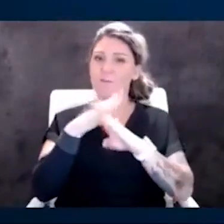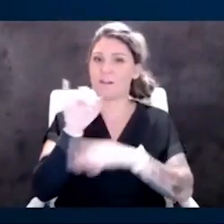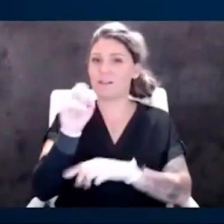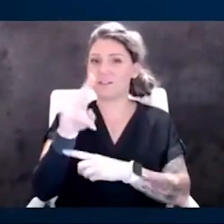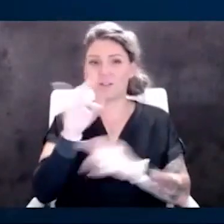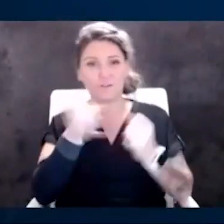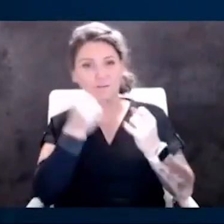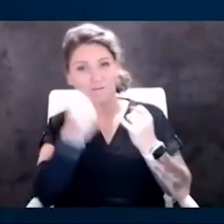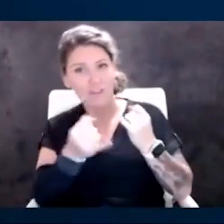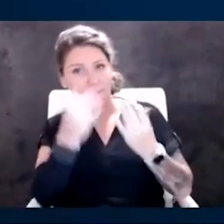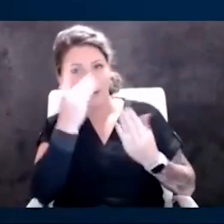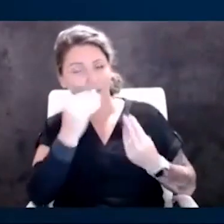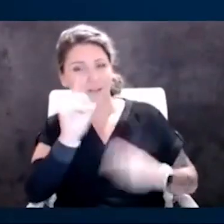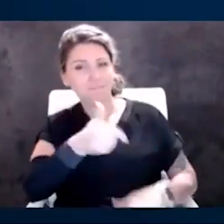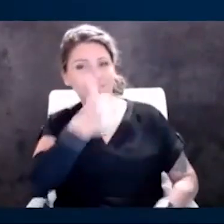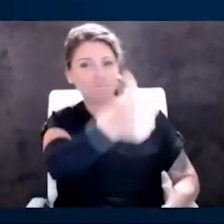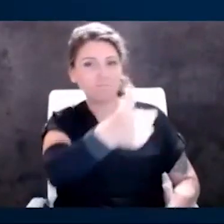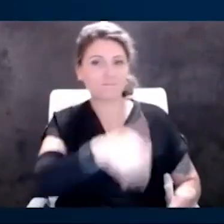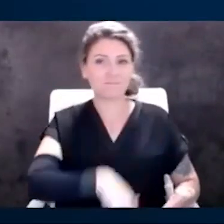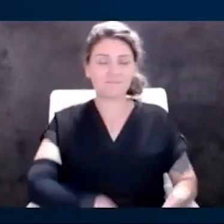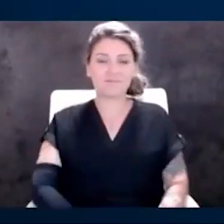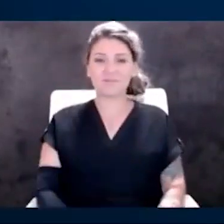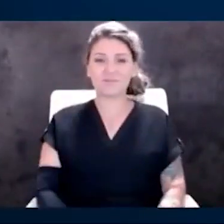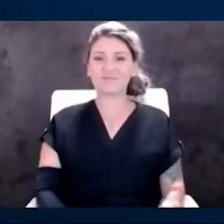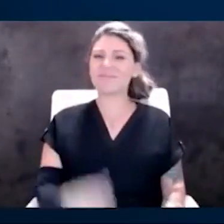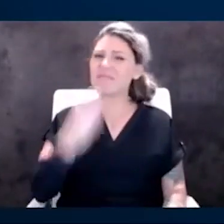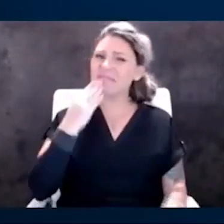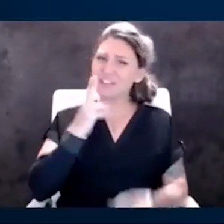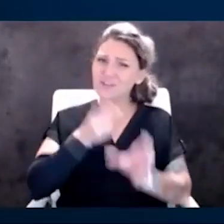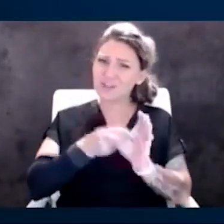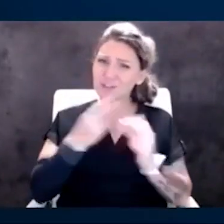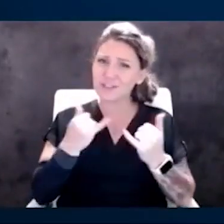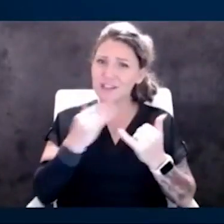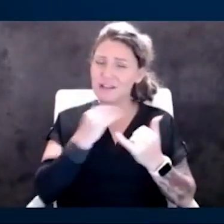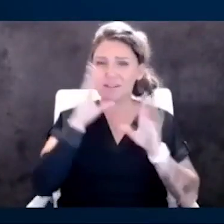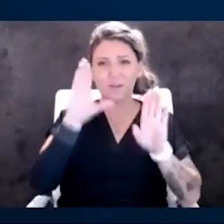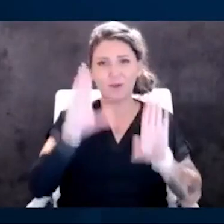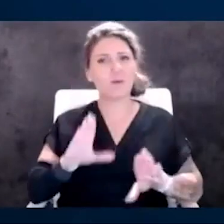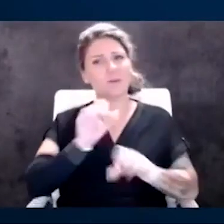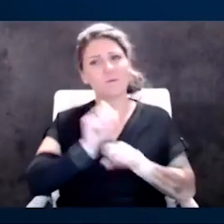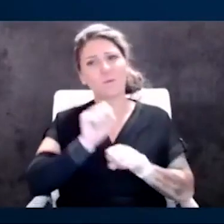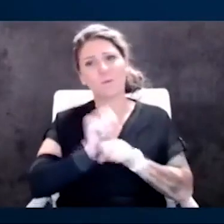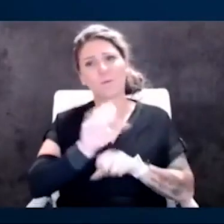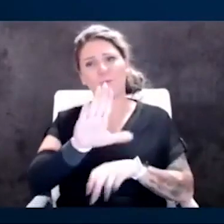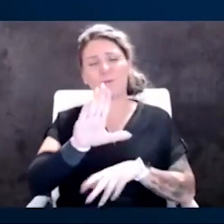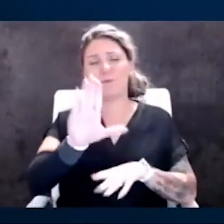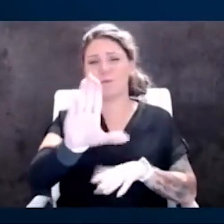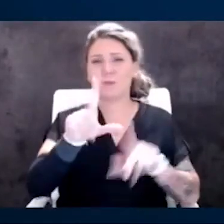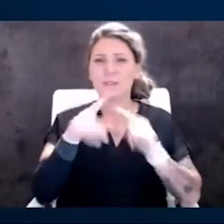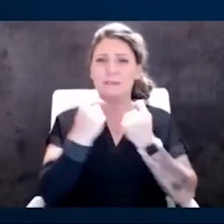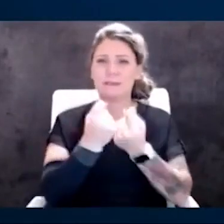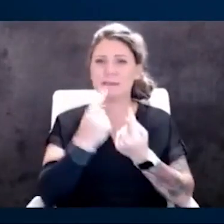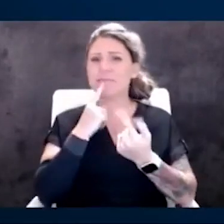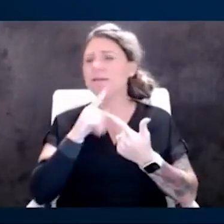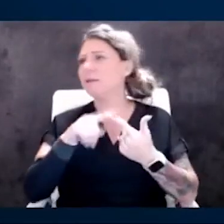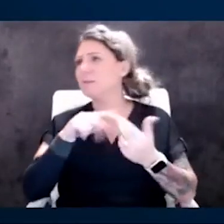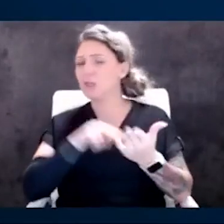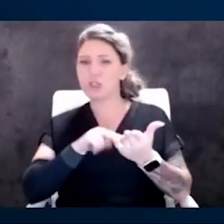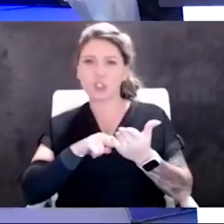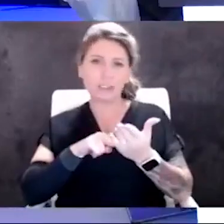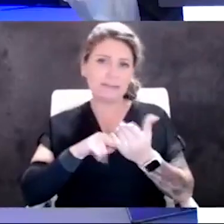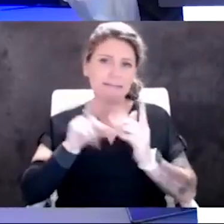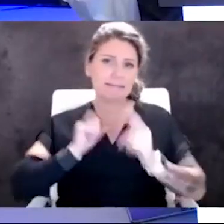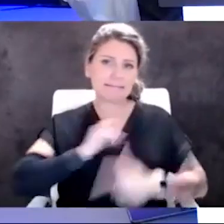turn to Dr. Latham. And thanks for being with us today, and thanks for all the great work you and your team, your nursing staff, respiratory therapy, social workers have done